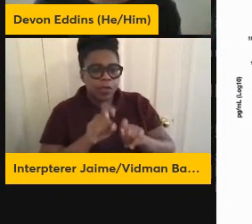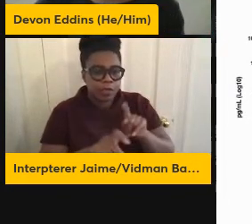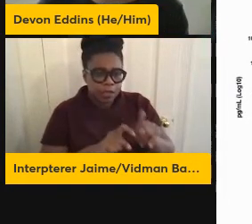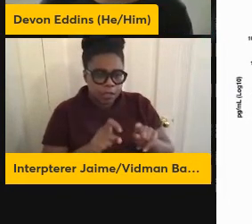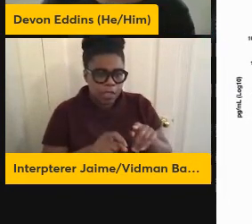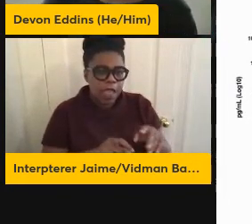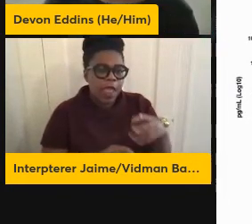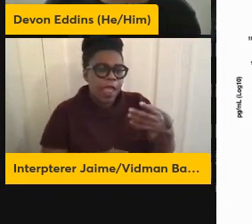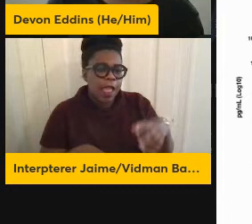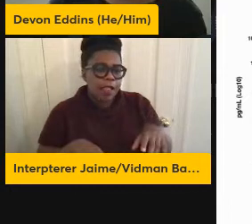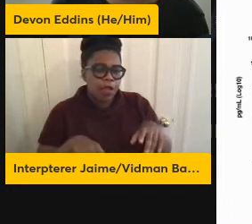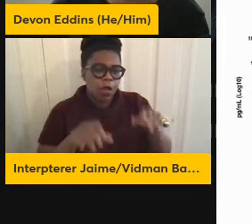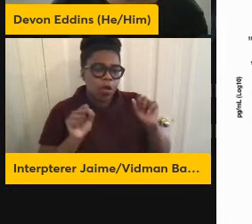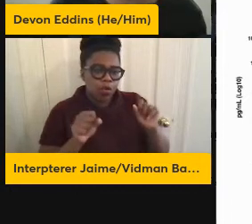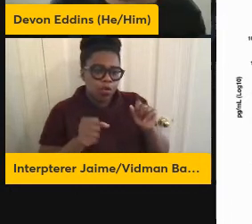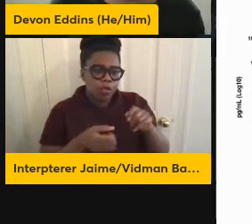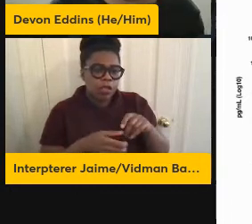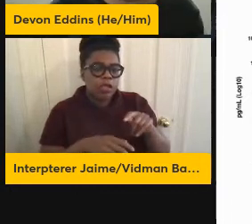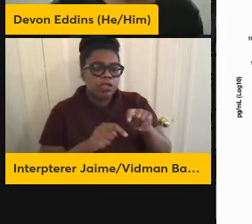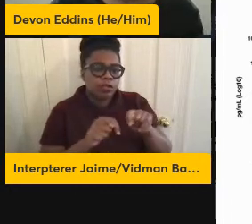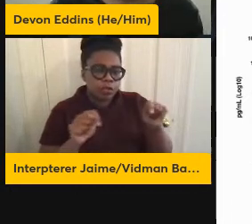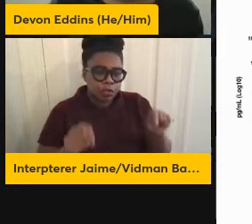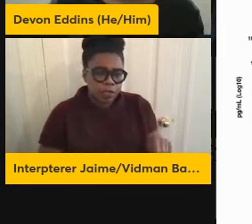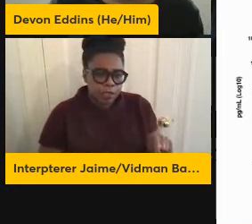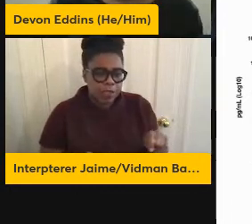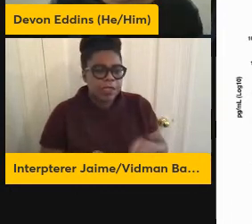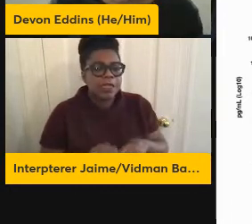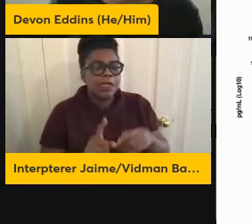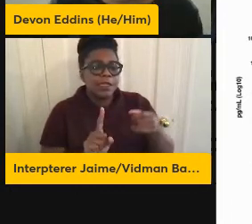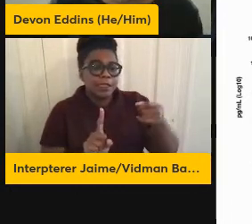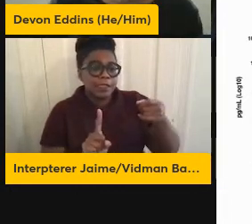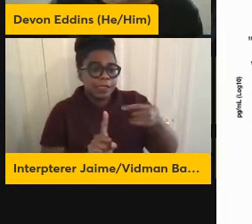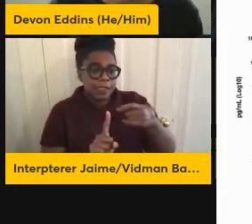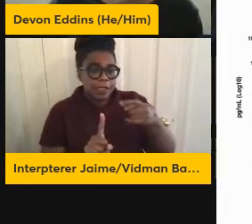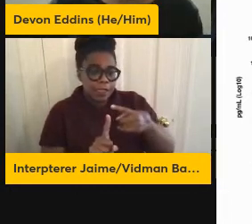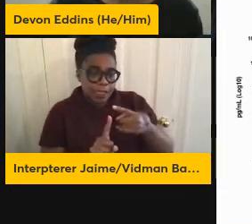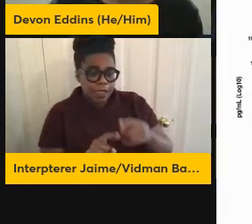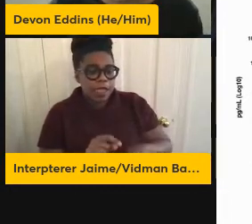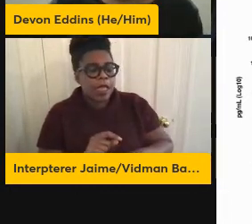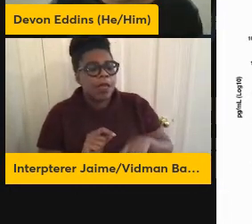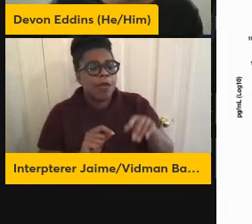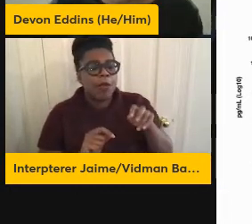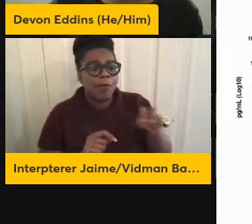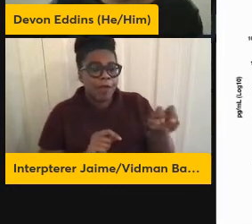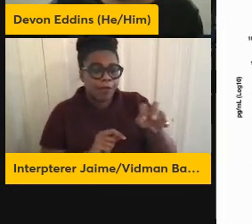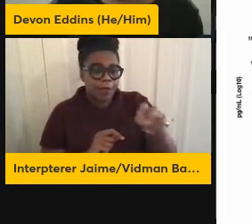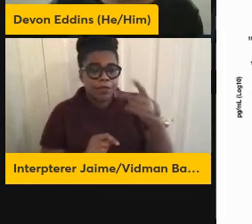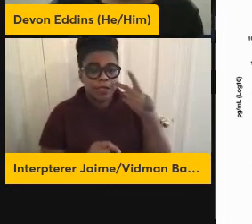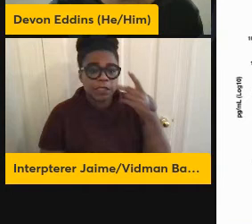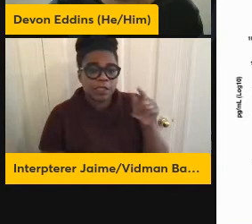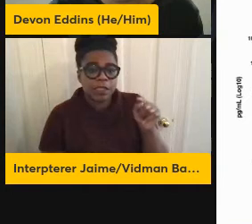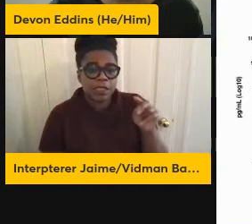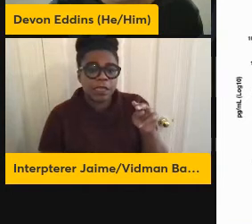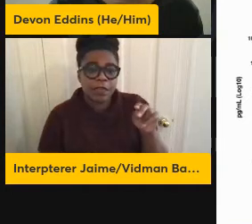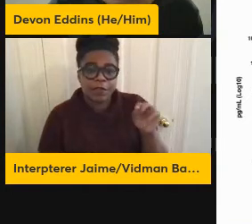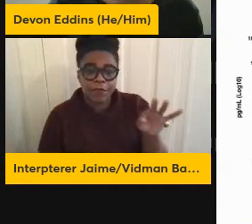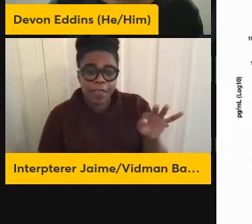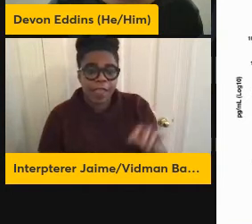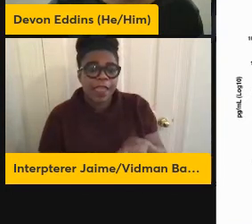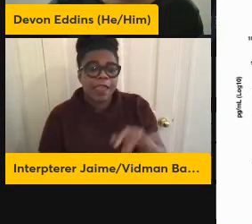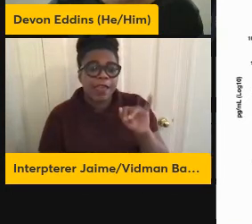host transcriptome intact signaling pathways, you can really appreciate how TNF and IL-1 beta have